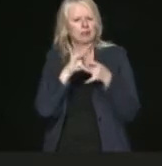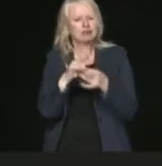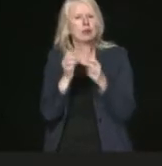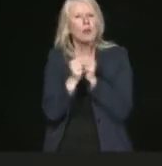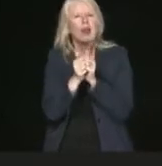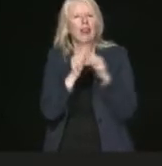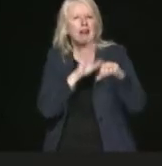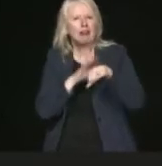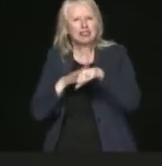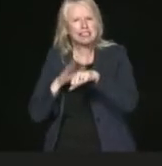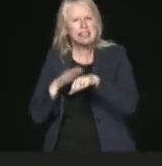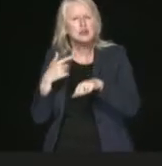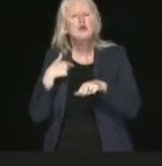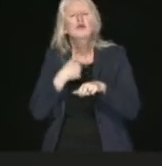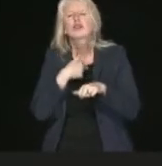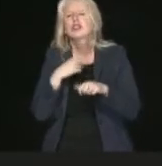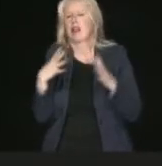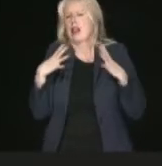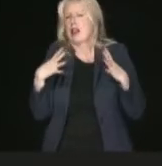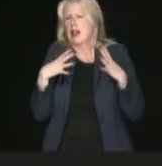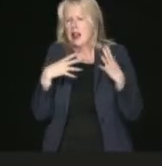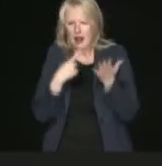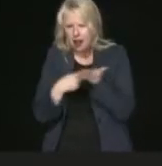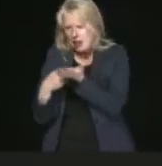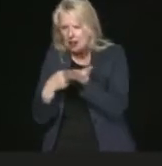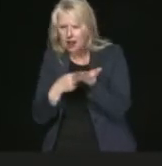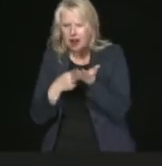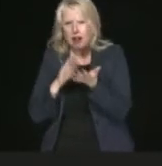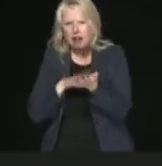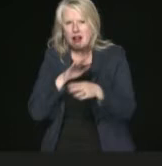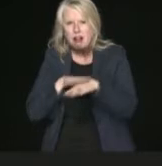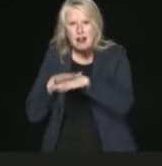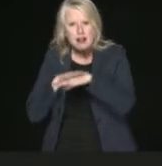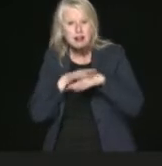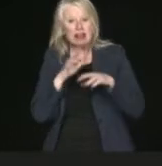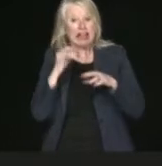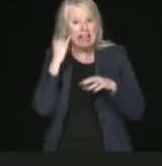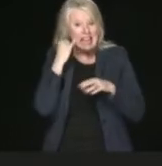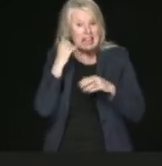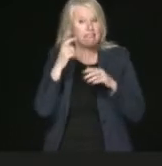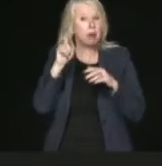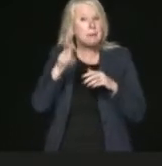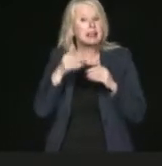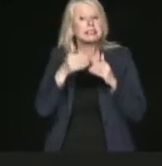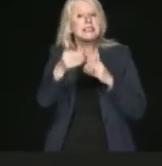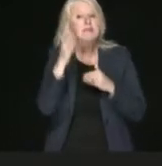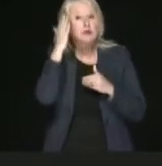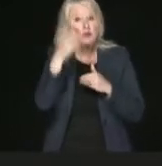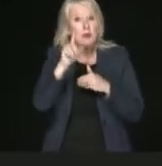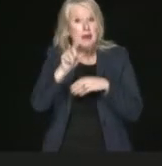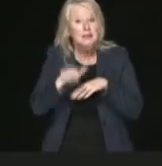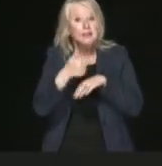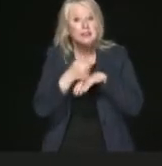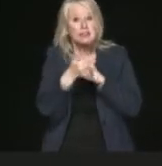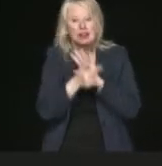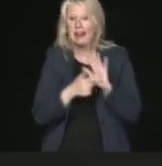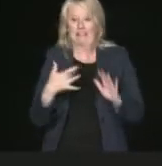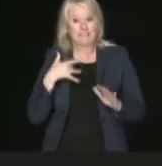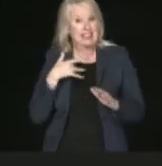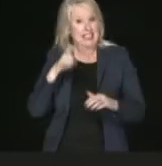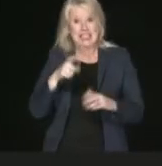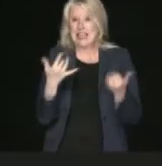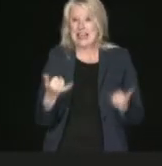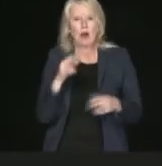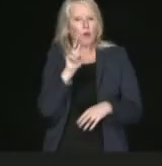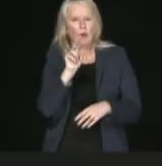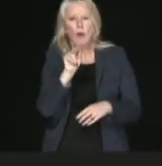following that act and looking at the situation in case we have to invoke that legislation. Now, at this time,